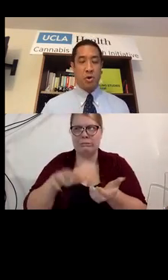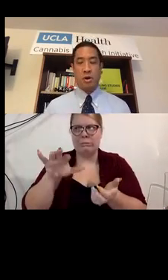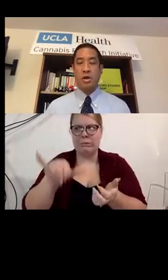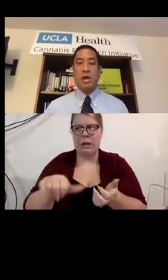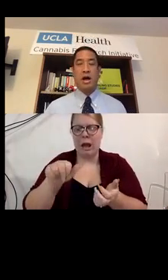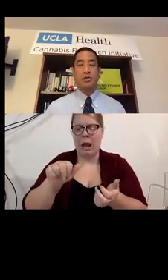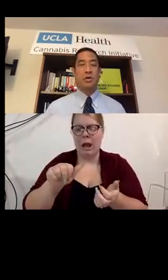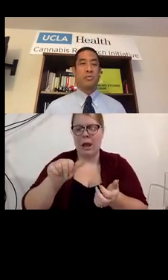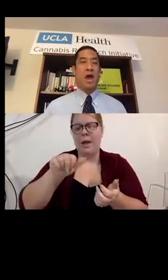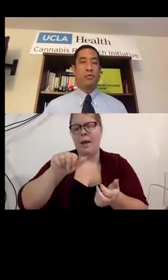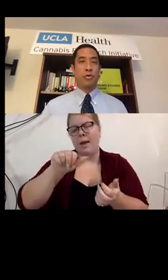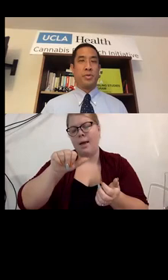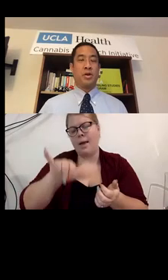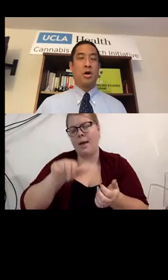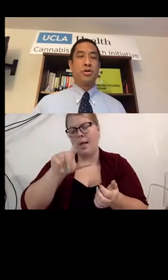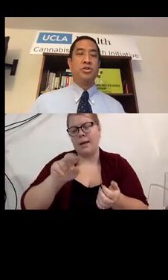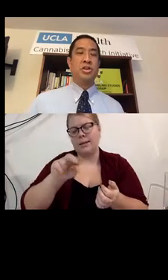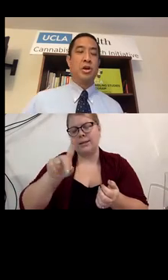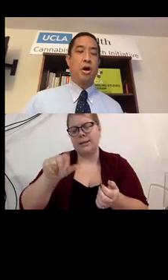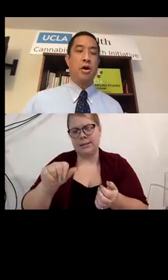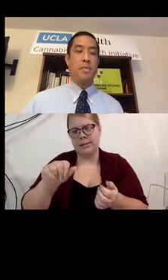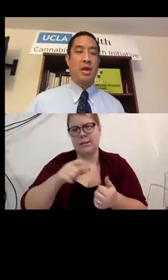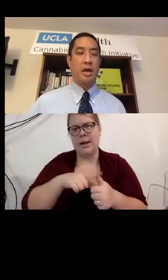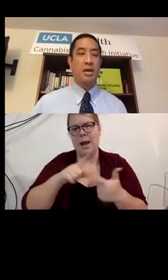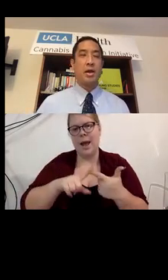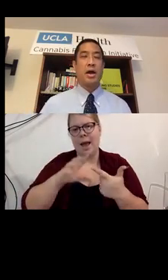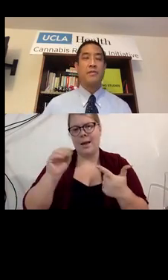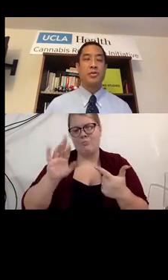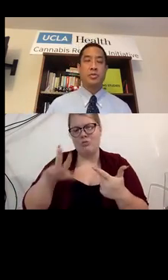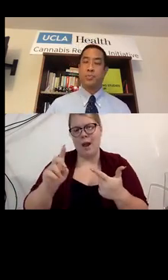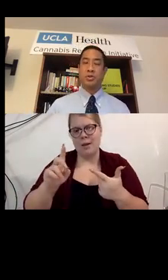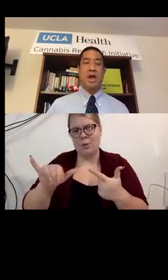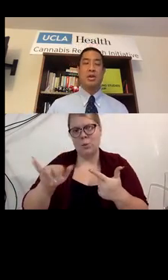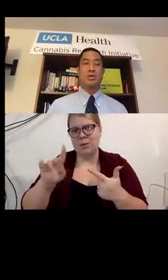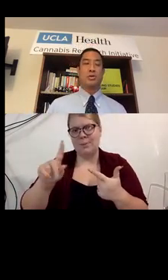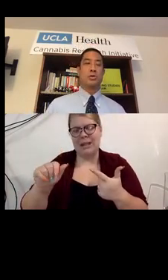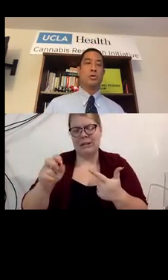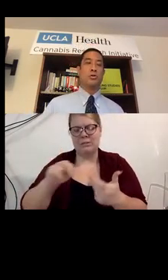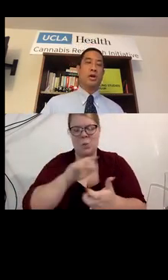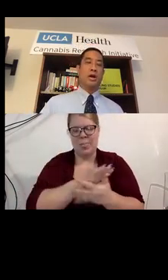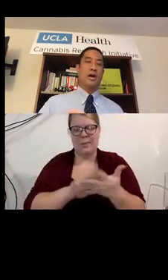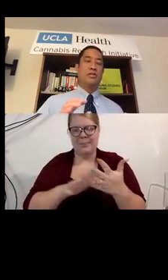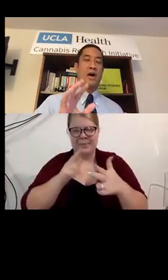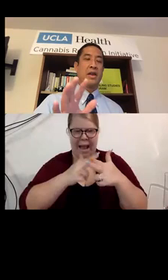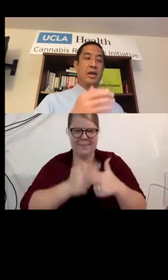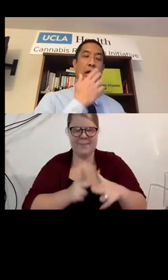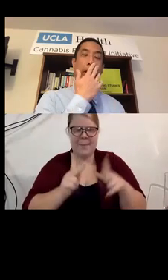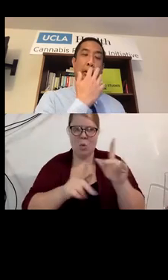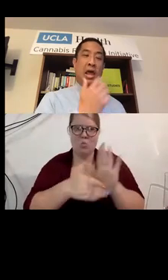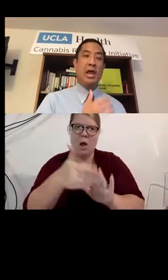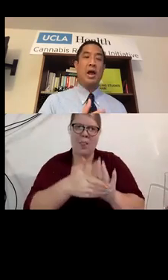New York, as well as Brad Ruderman, R-U-D-E-R-M-A-N. If you just put that into Google, you'll find